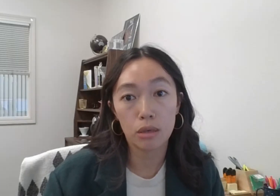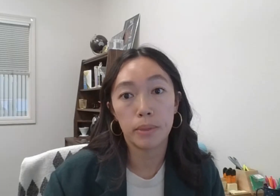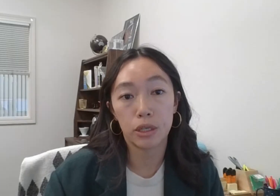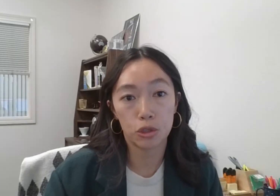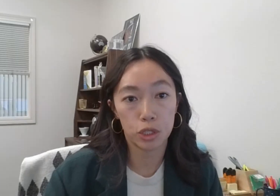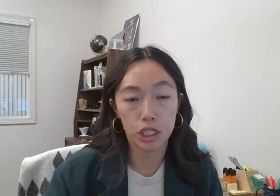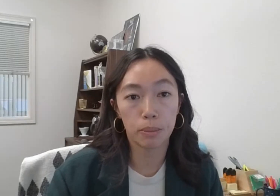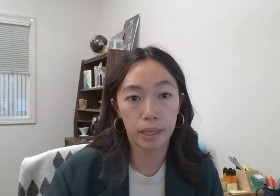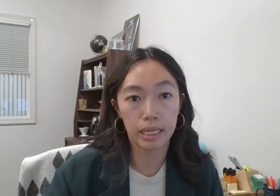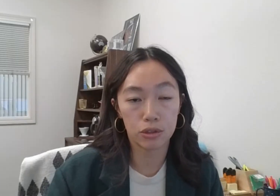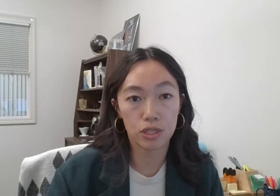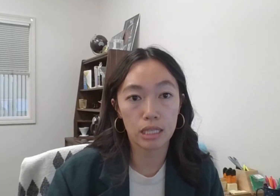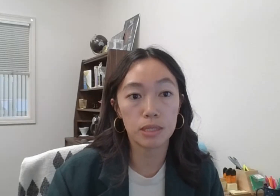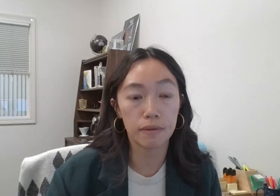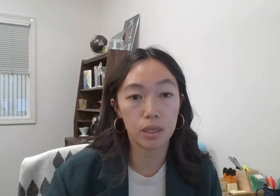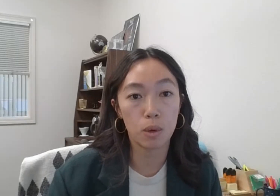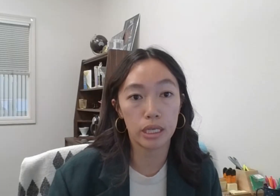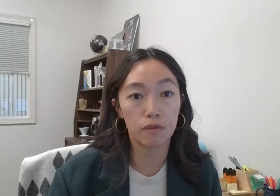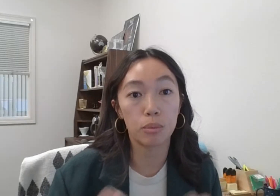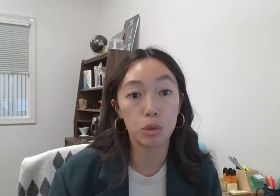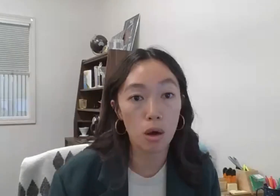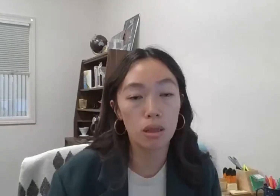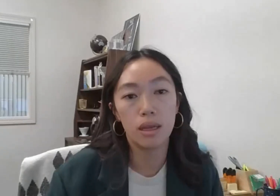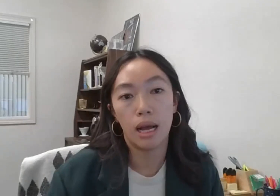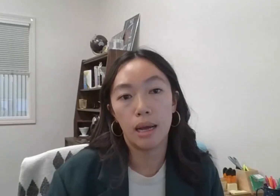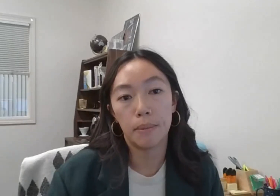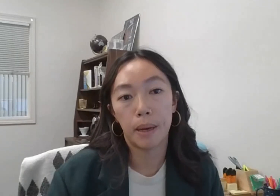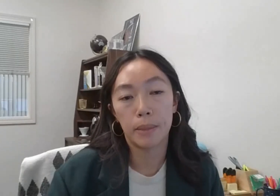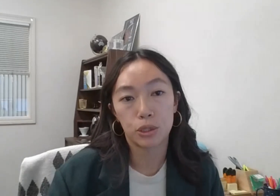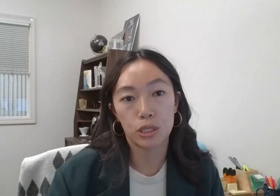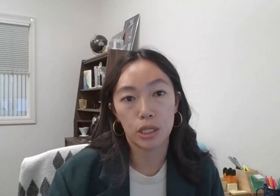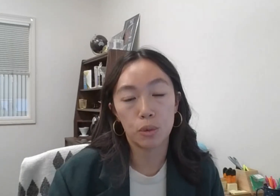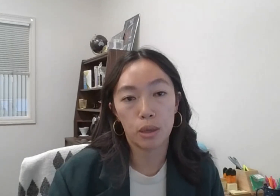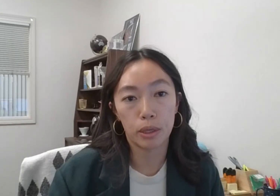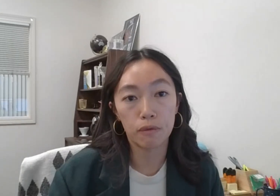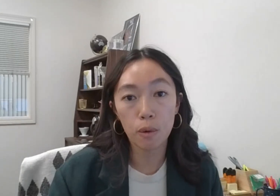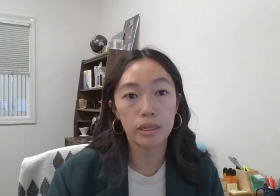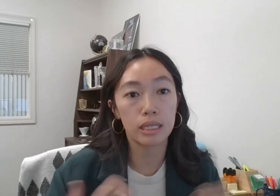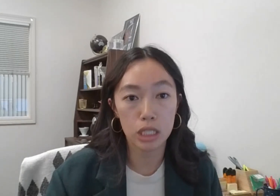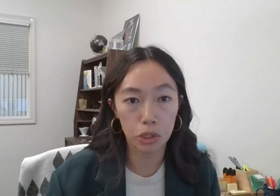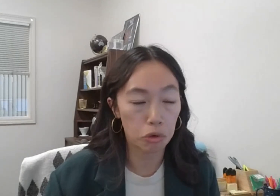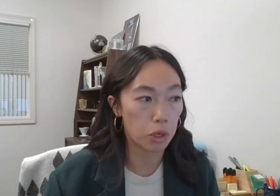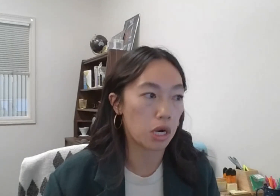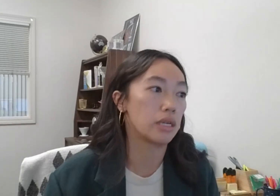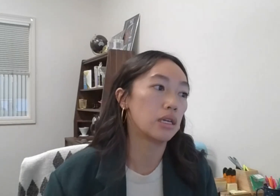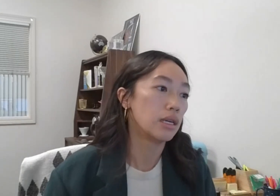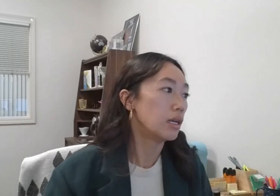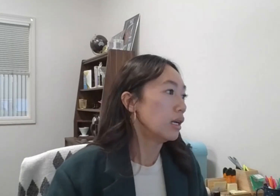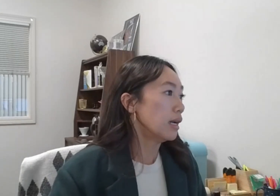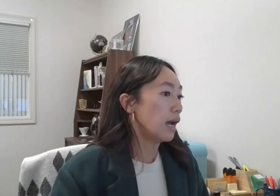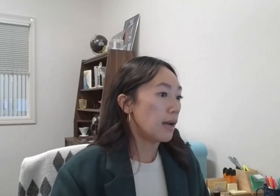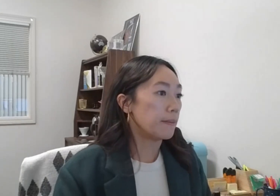upcoming year. But in our strategic planning exercise, we definitely want to hear from you all about measures that you want to bring forth and continue to work